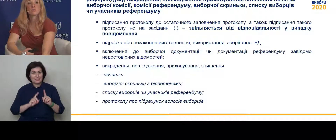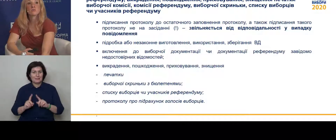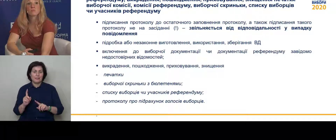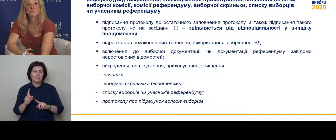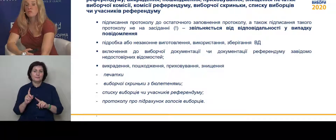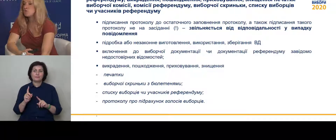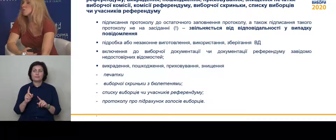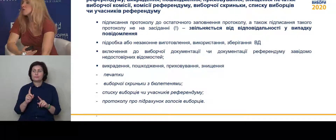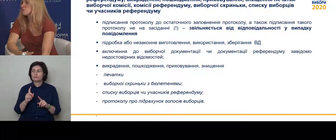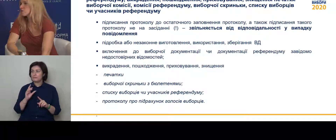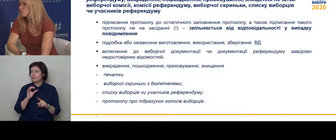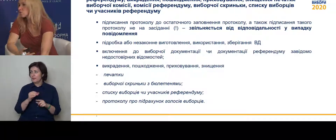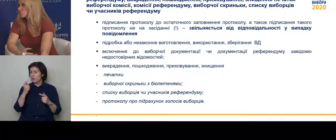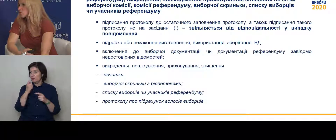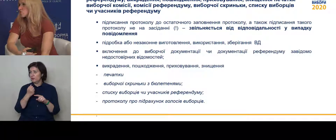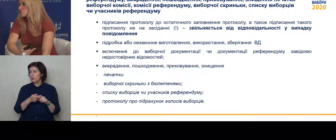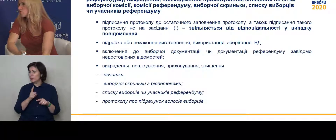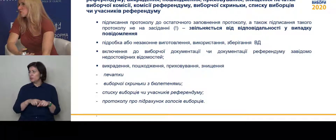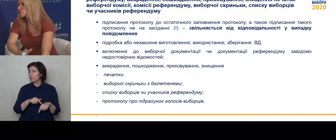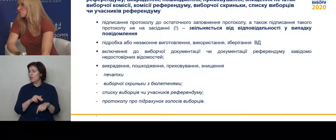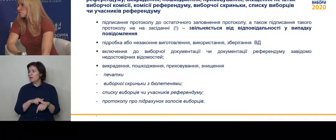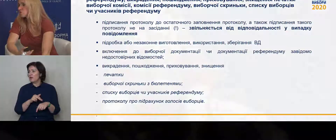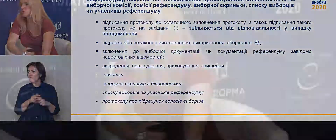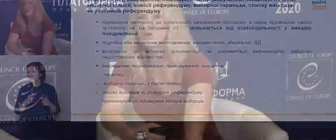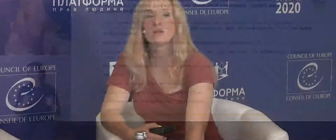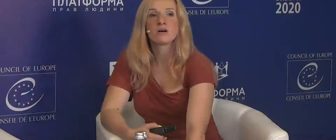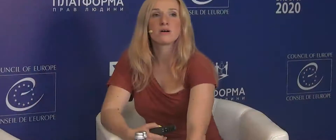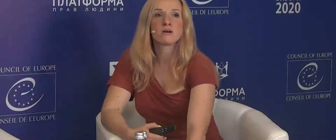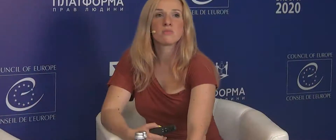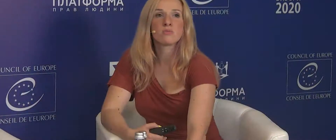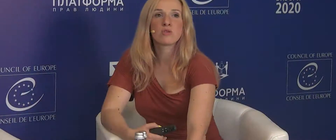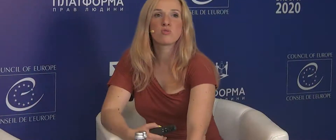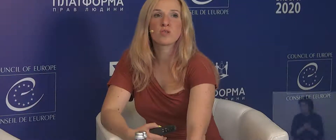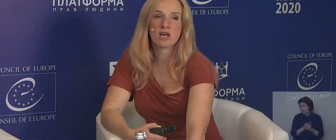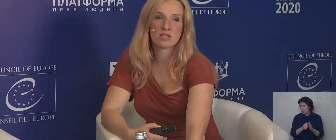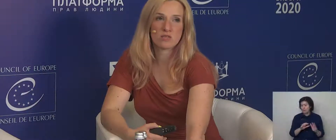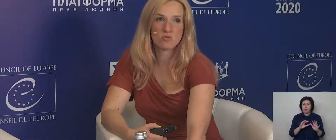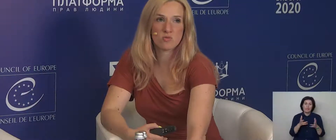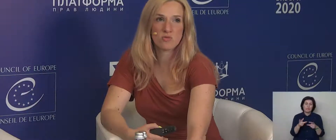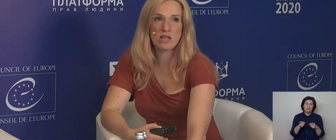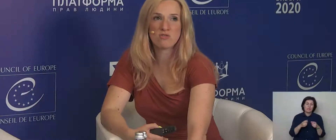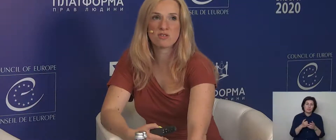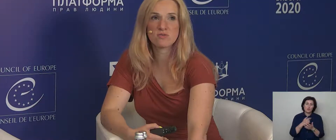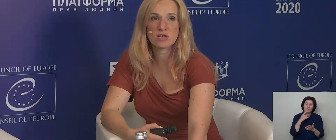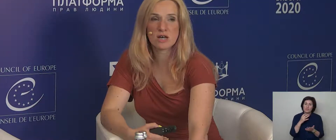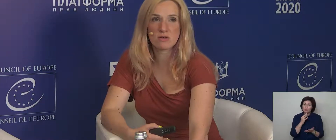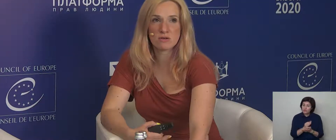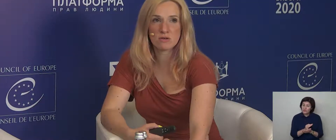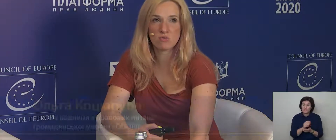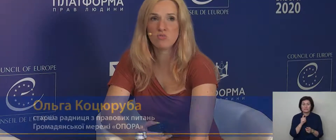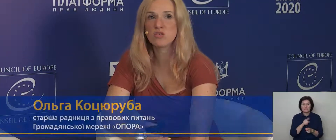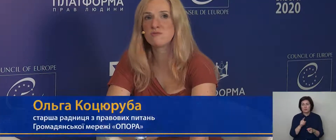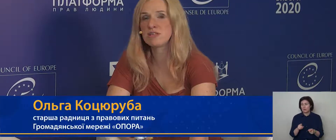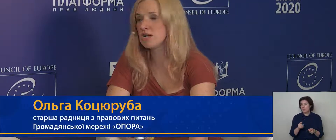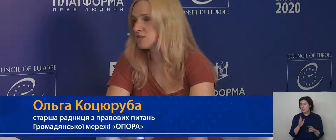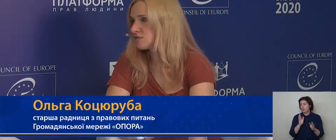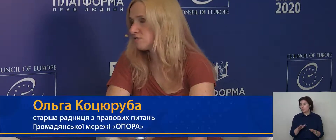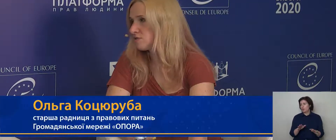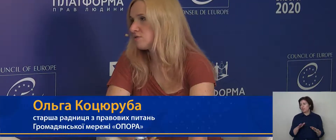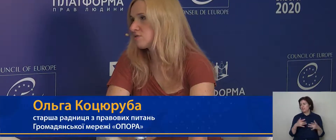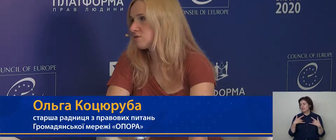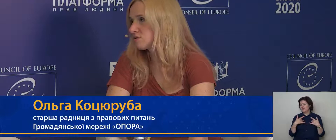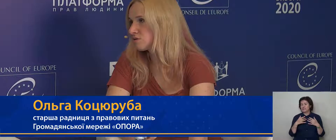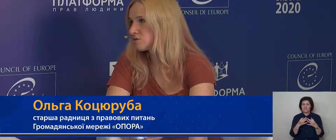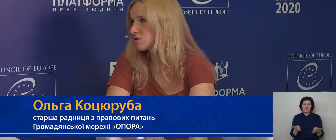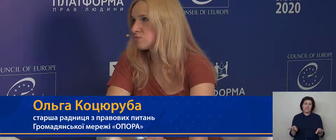the polling station and has informed the law enforcement agency about that before one is